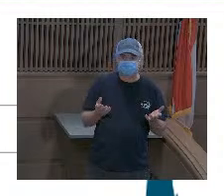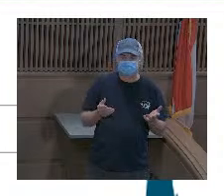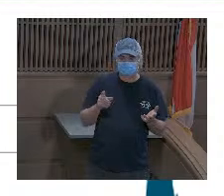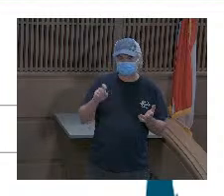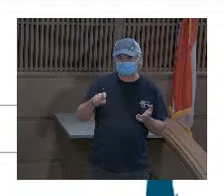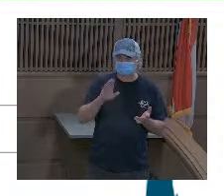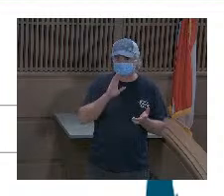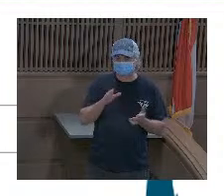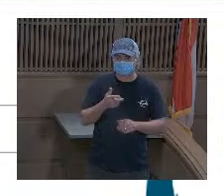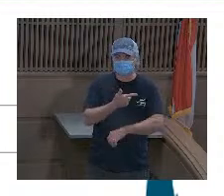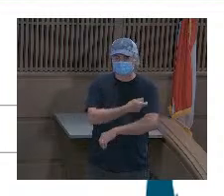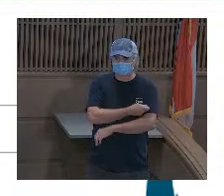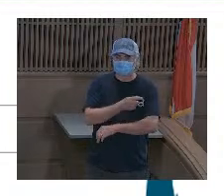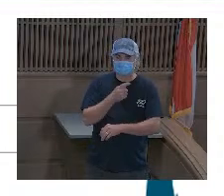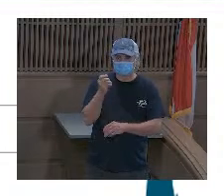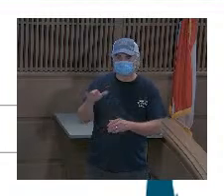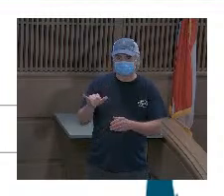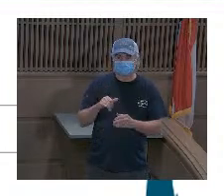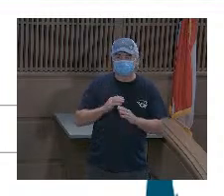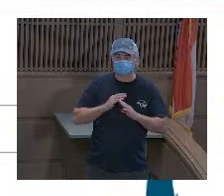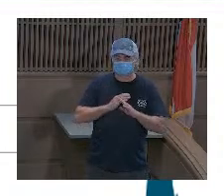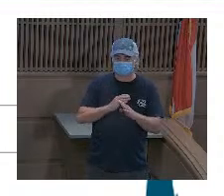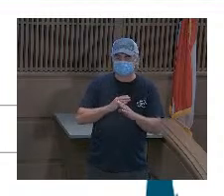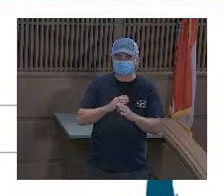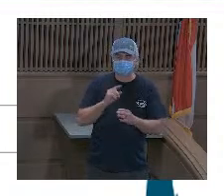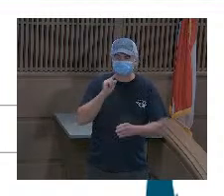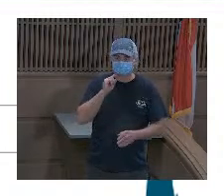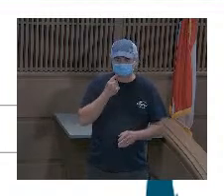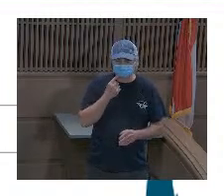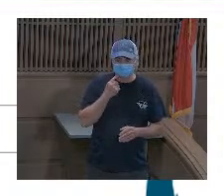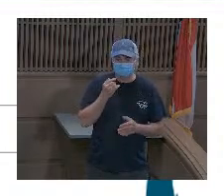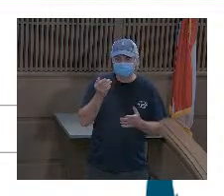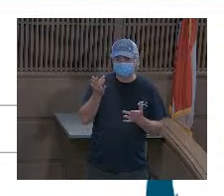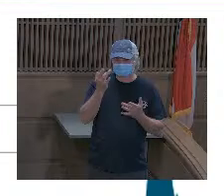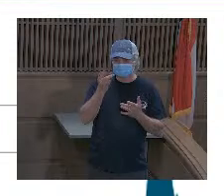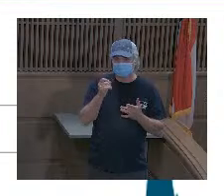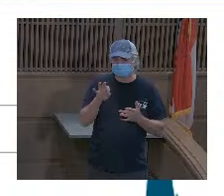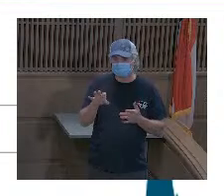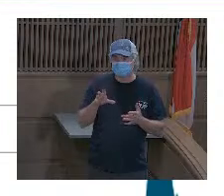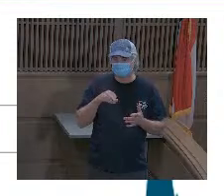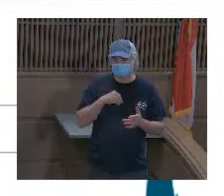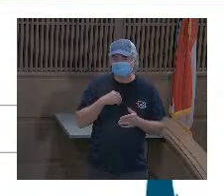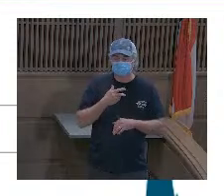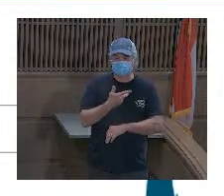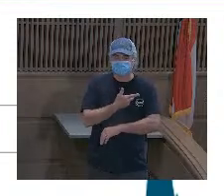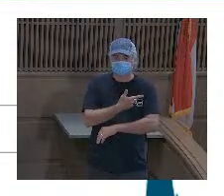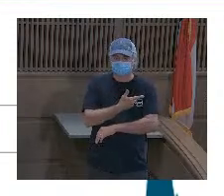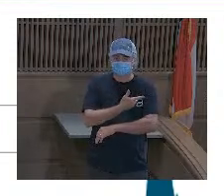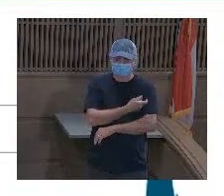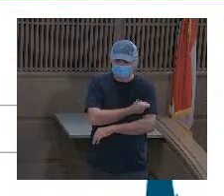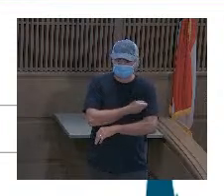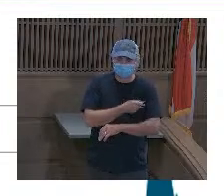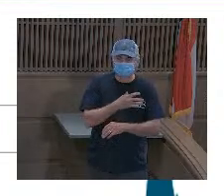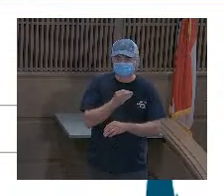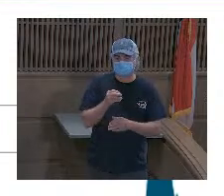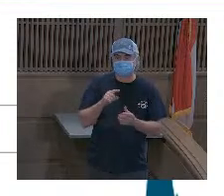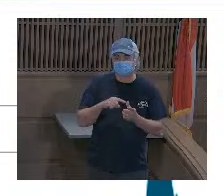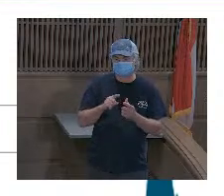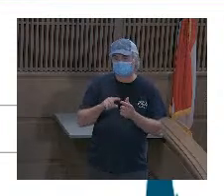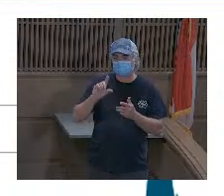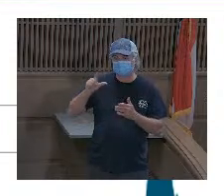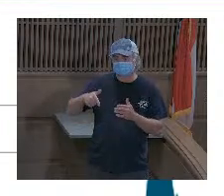protect you from the virus. It helps prevent serious illness if you receive COVID-19, and it prevents